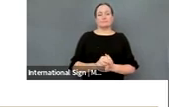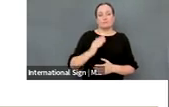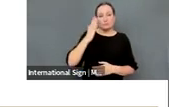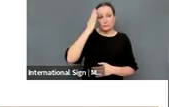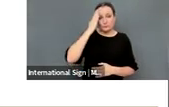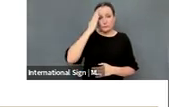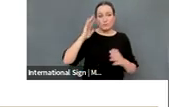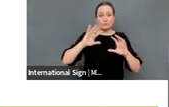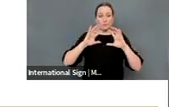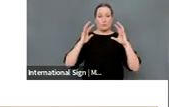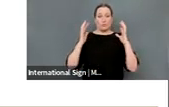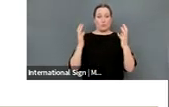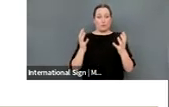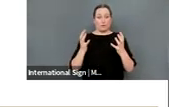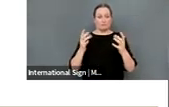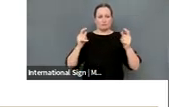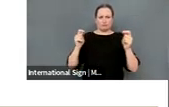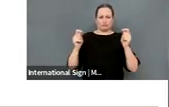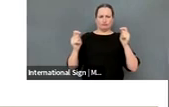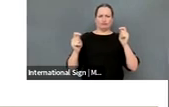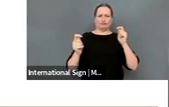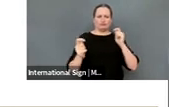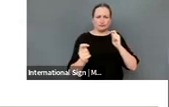so protection plays